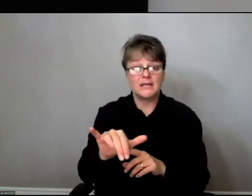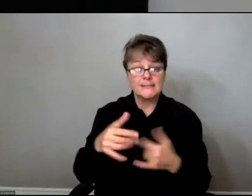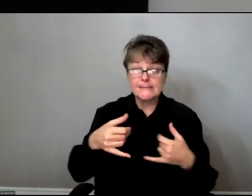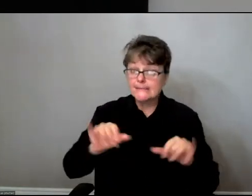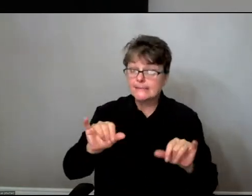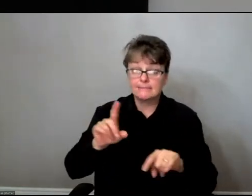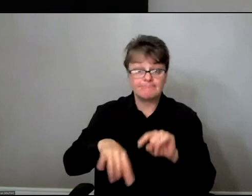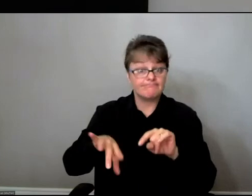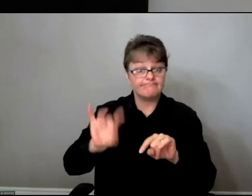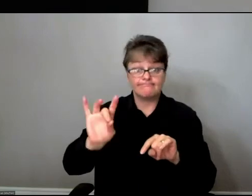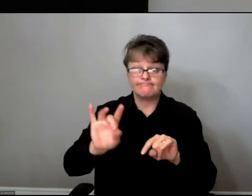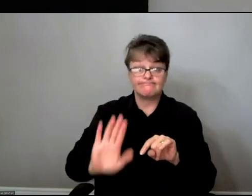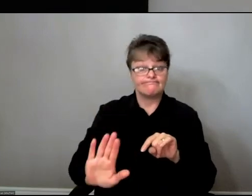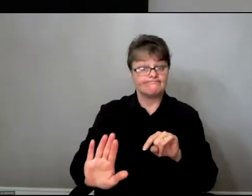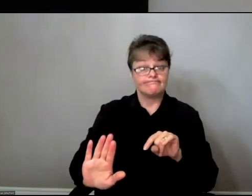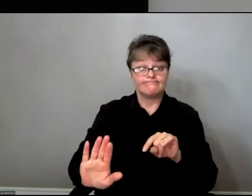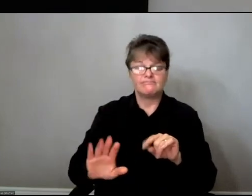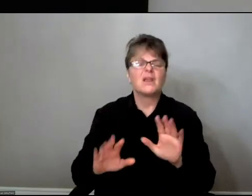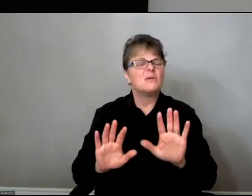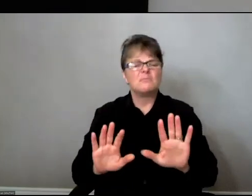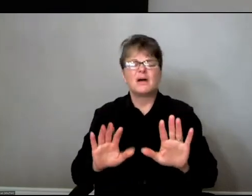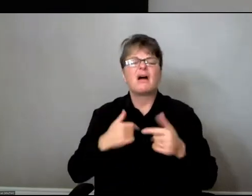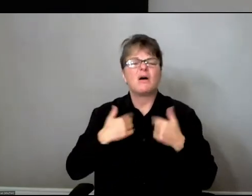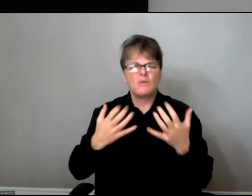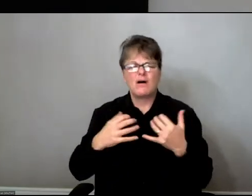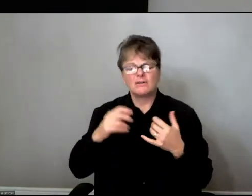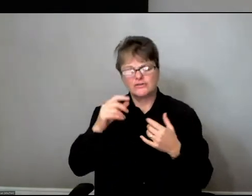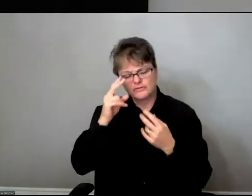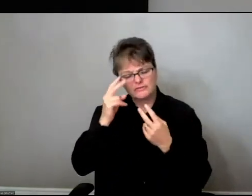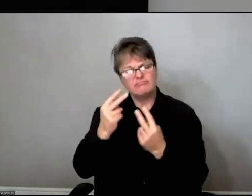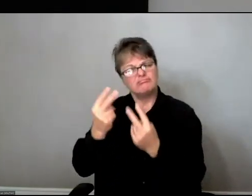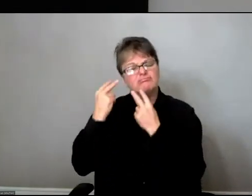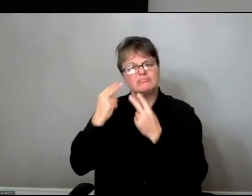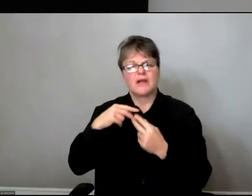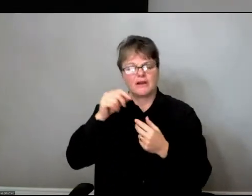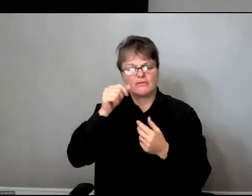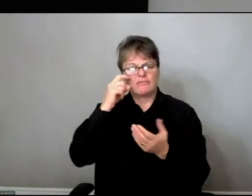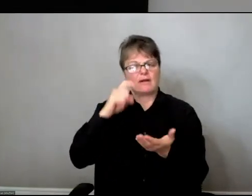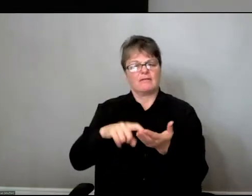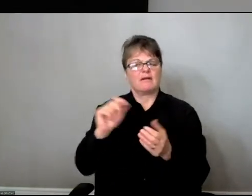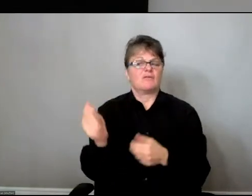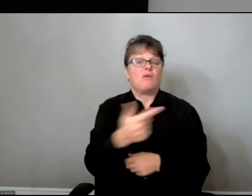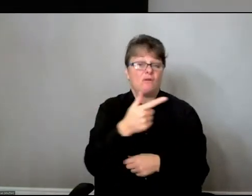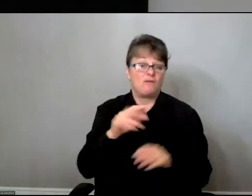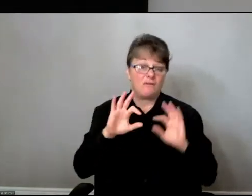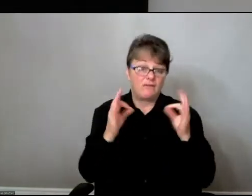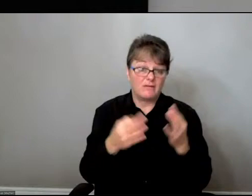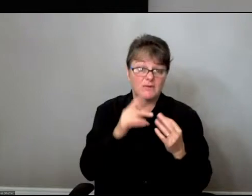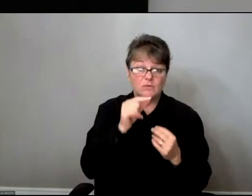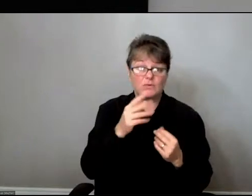like to remember all the families who have also lost a loved one to murder.